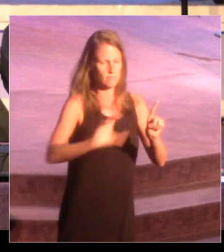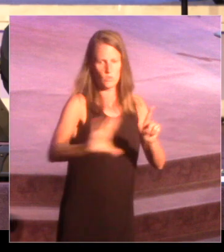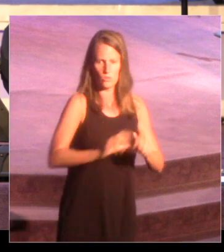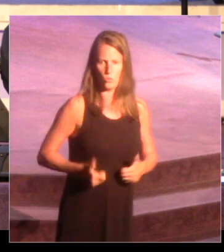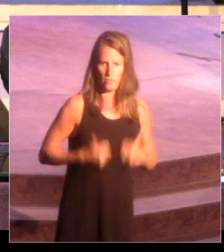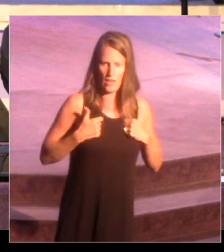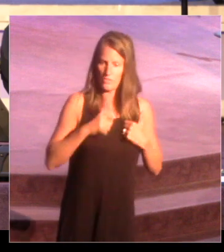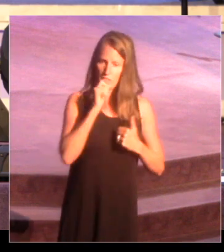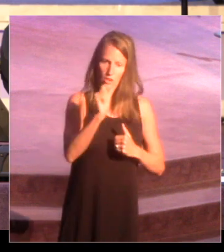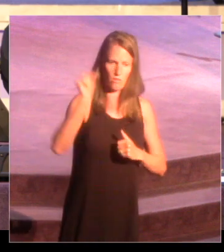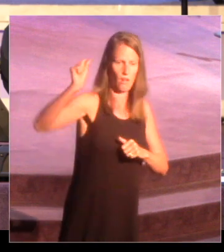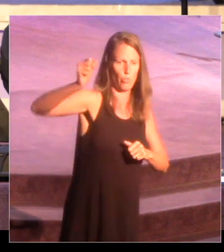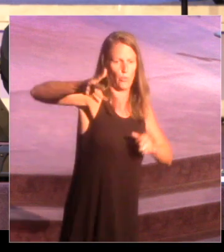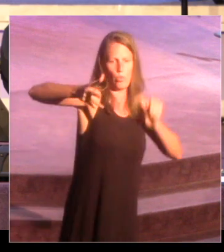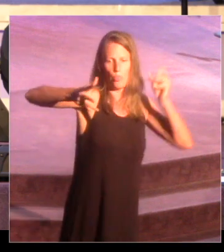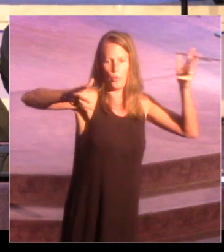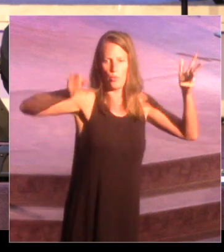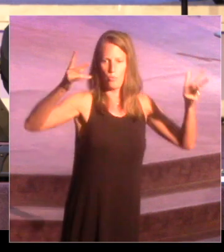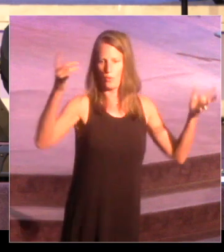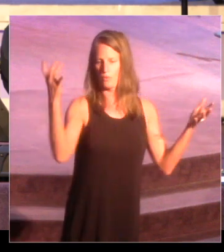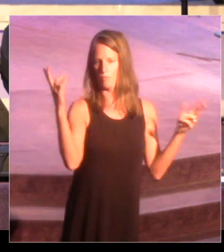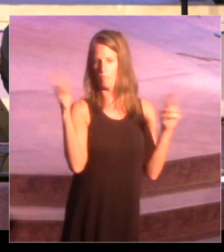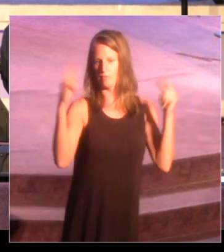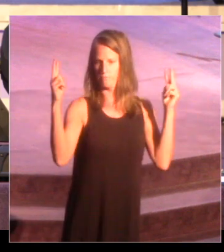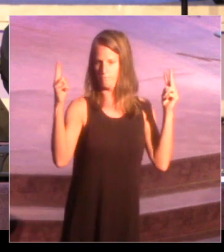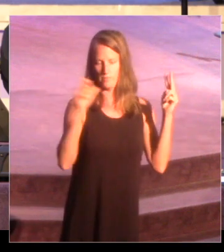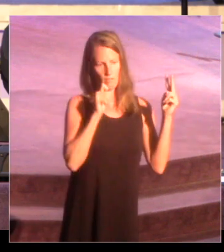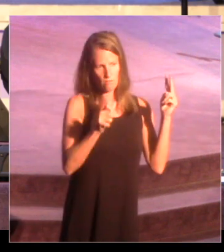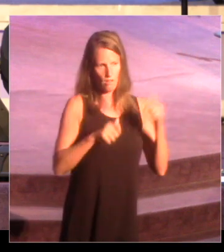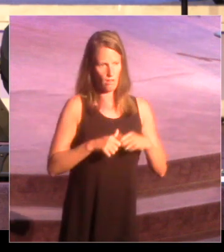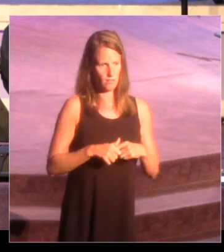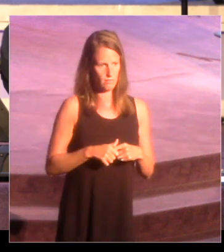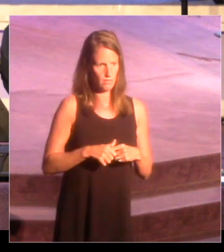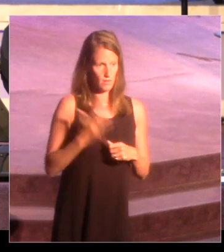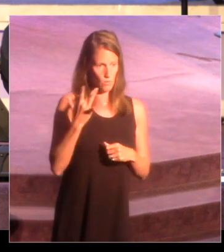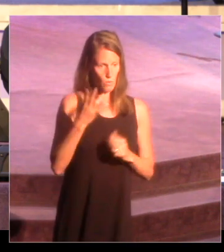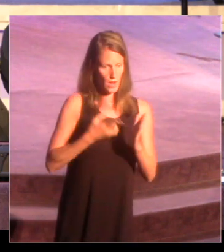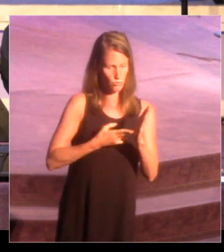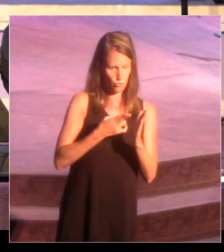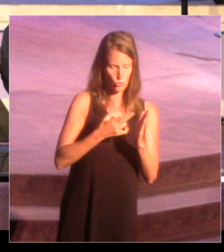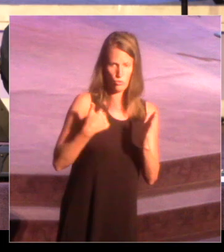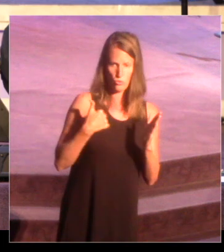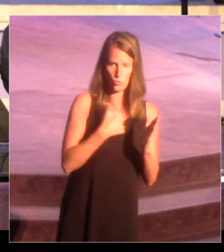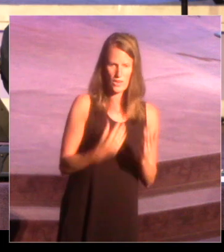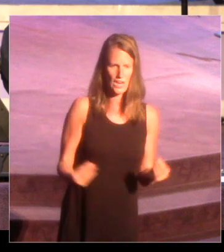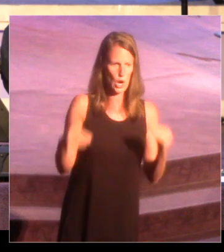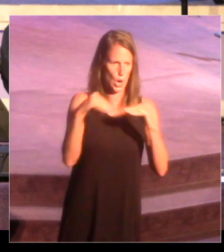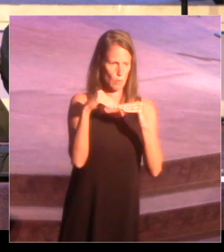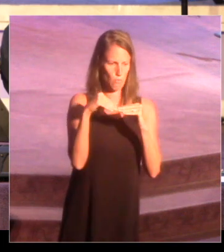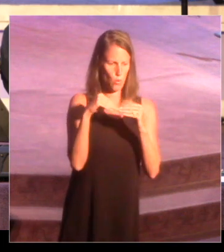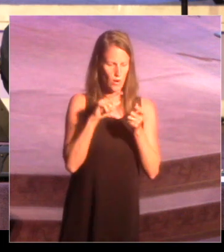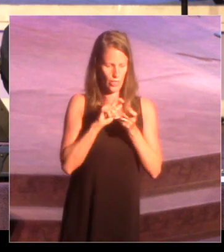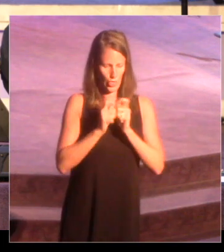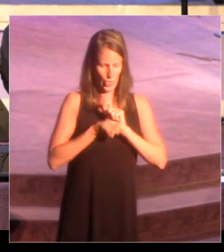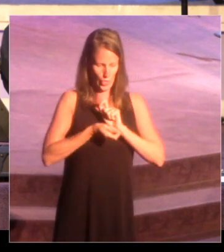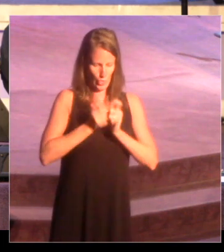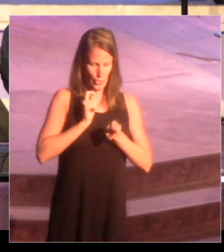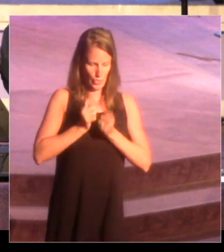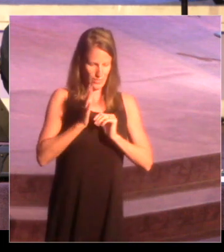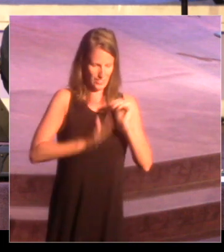not just throwing that money away. Because the truth is, we are far more malleable than we think we are.